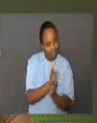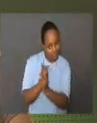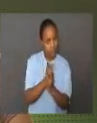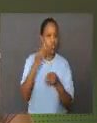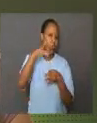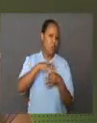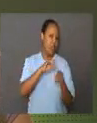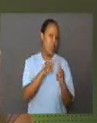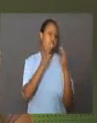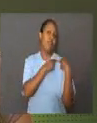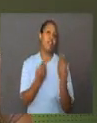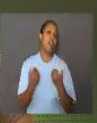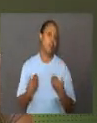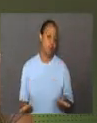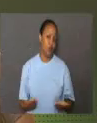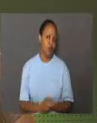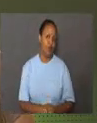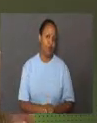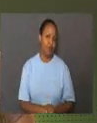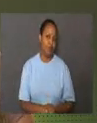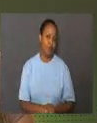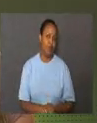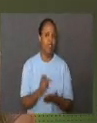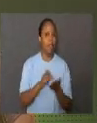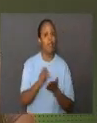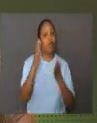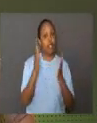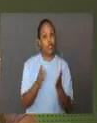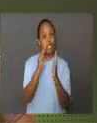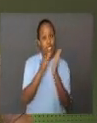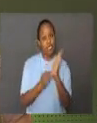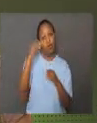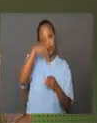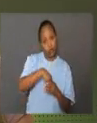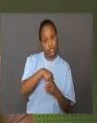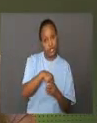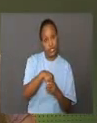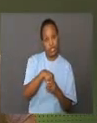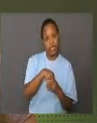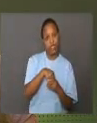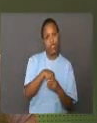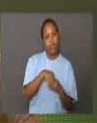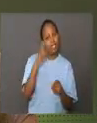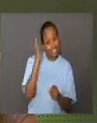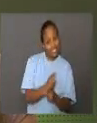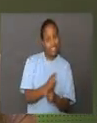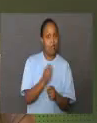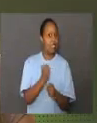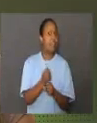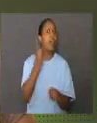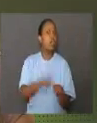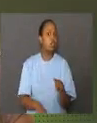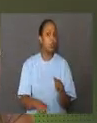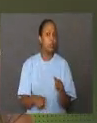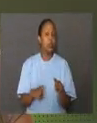and careful choices. A democratic system does not function properly if people